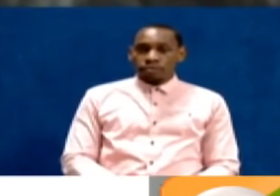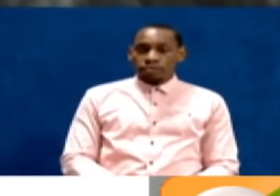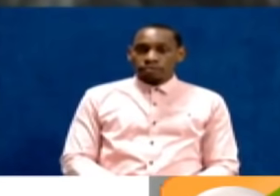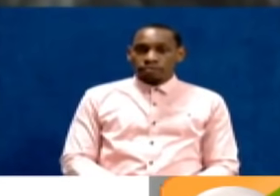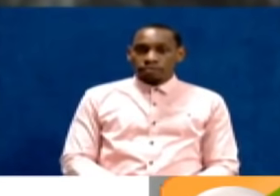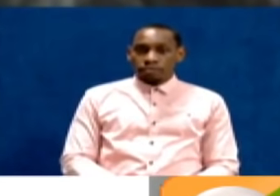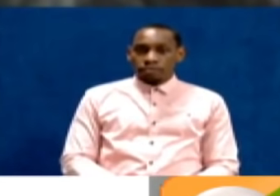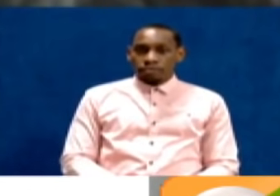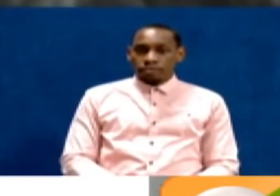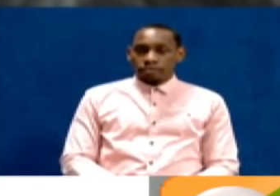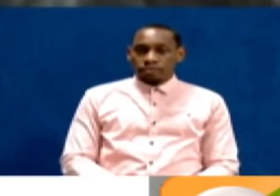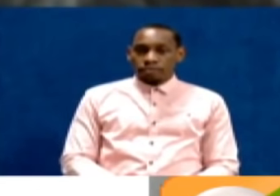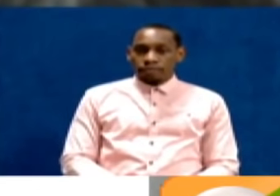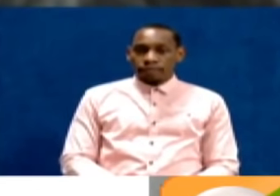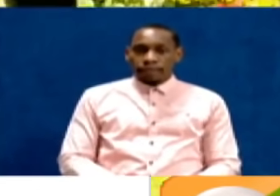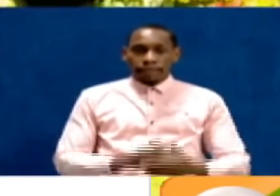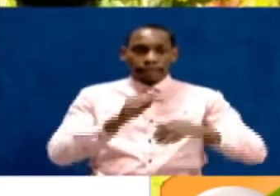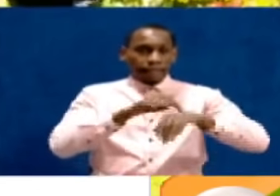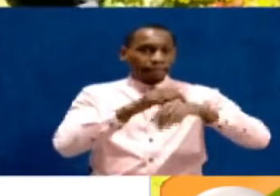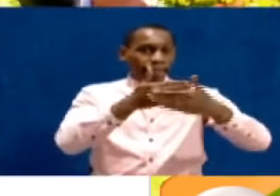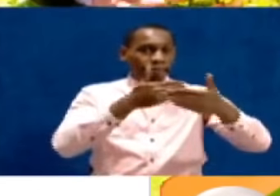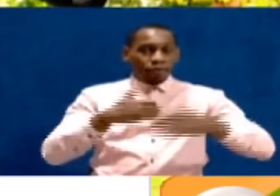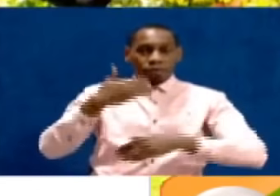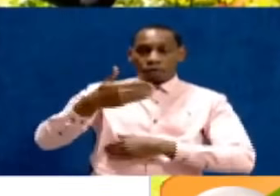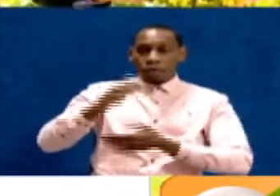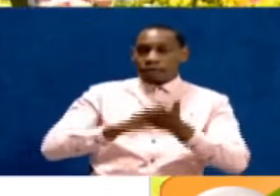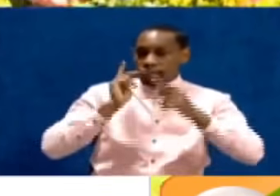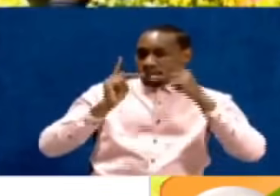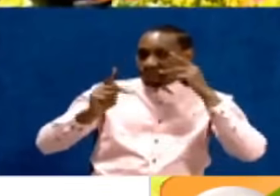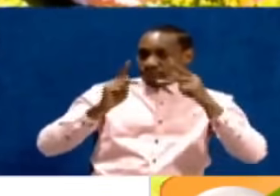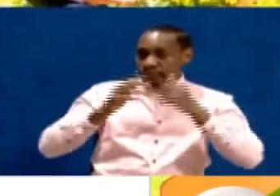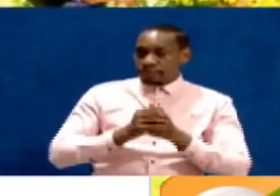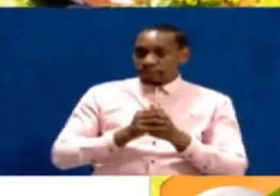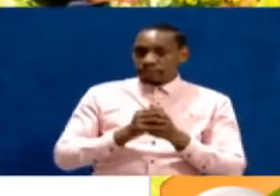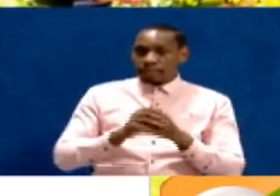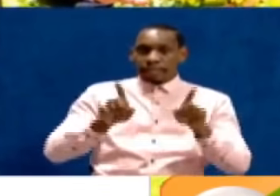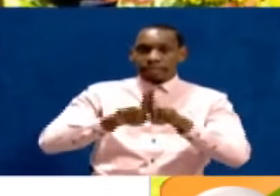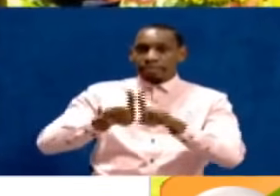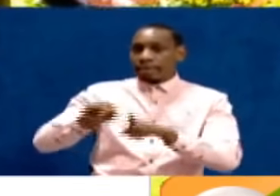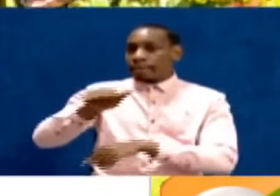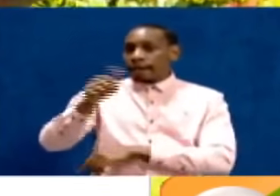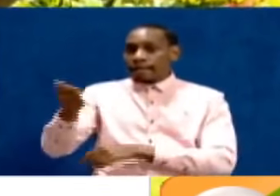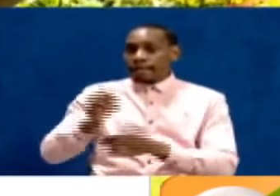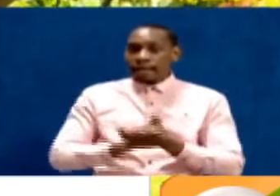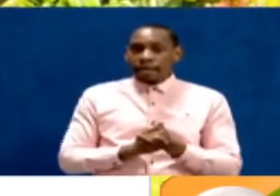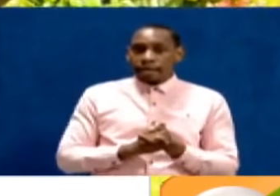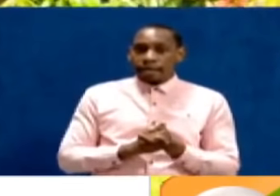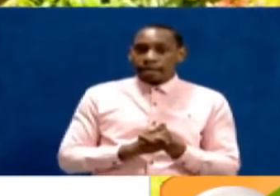formative times were always in the context of like any other